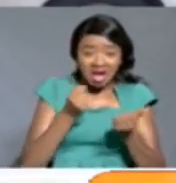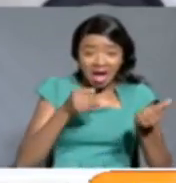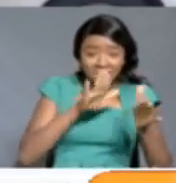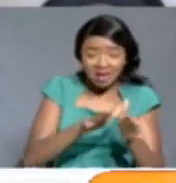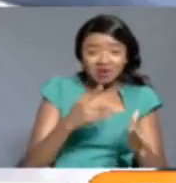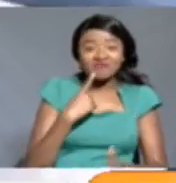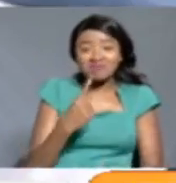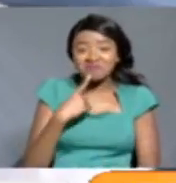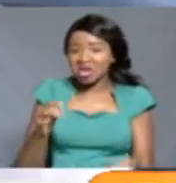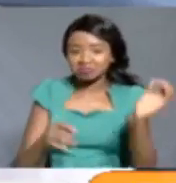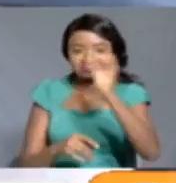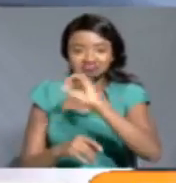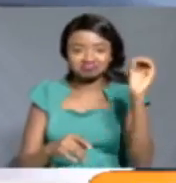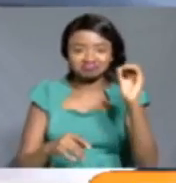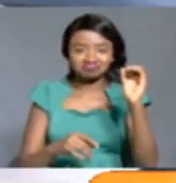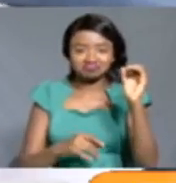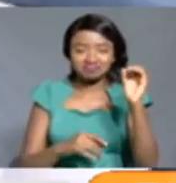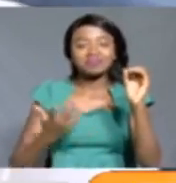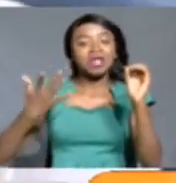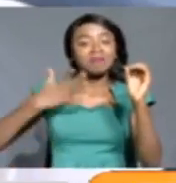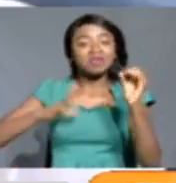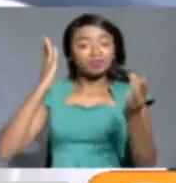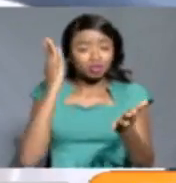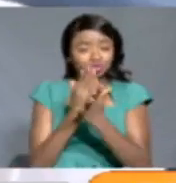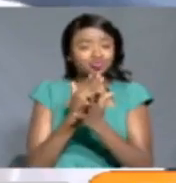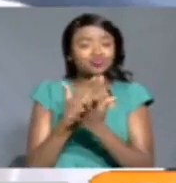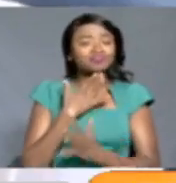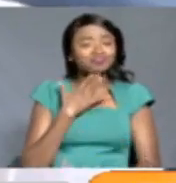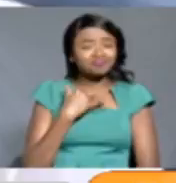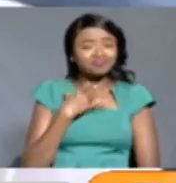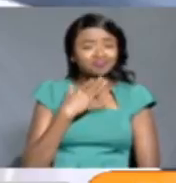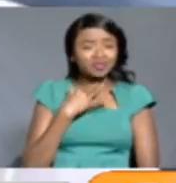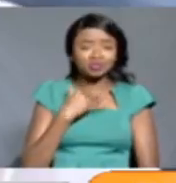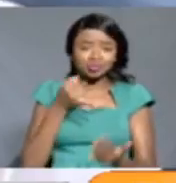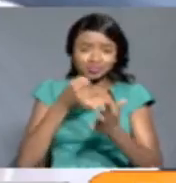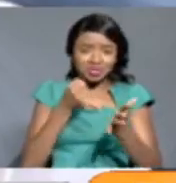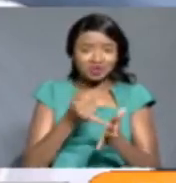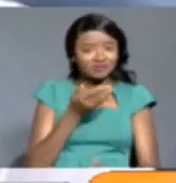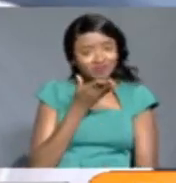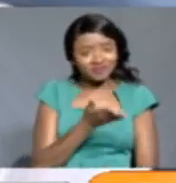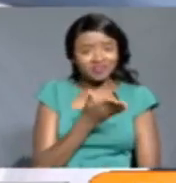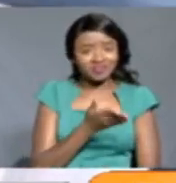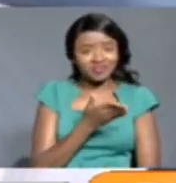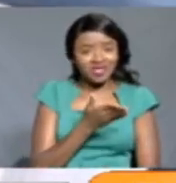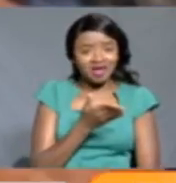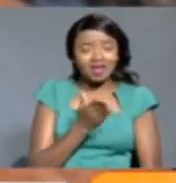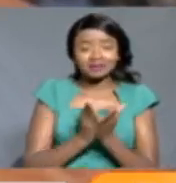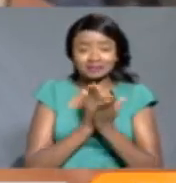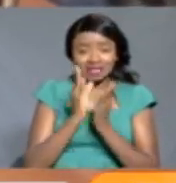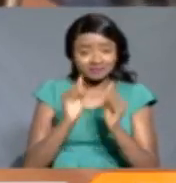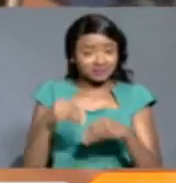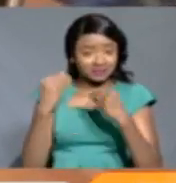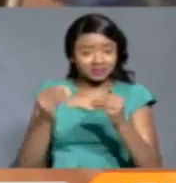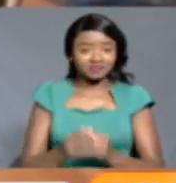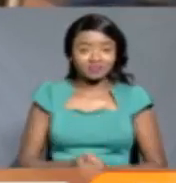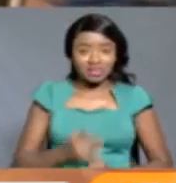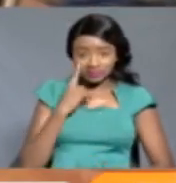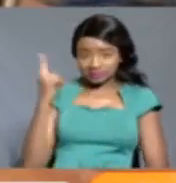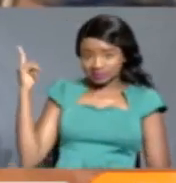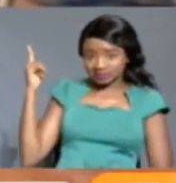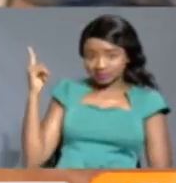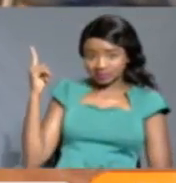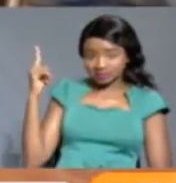Kenya shillings. People are really eager to engage this and add the service to them. Hiyo gari